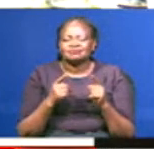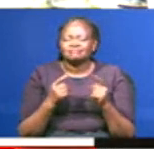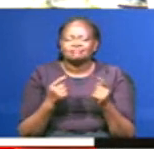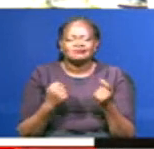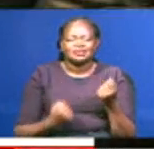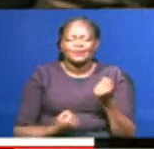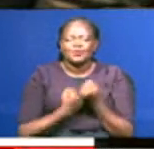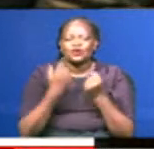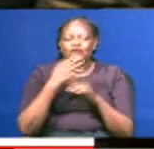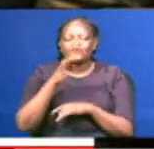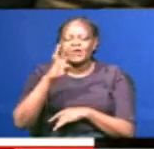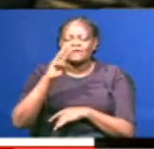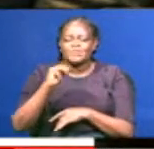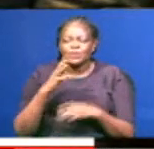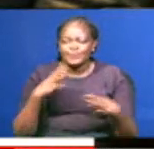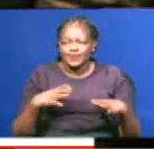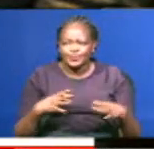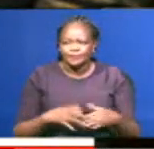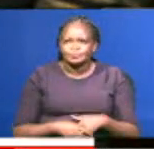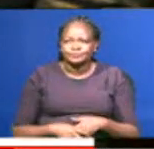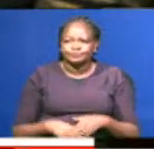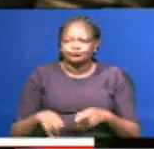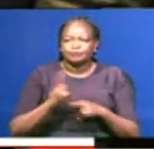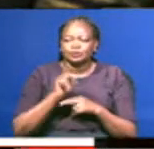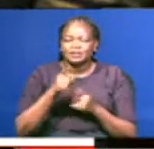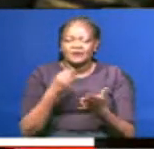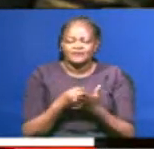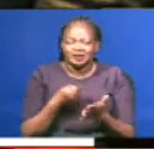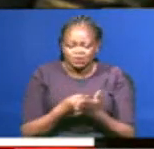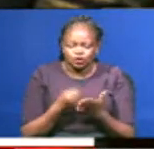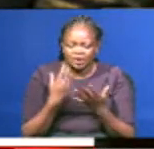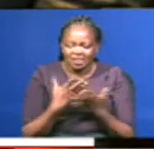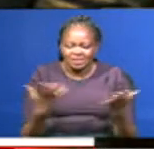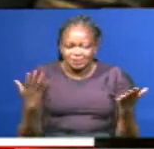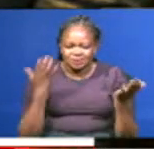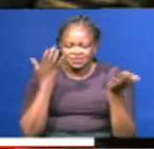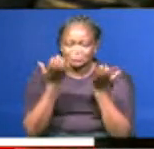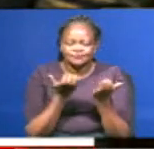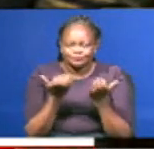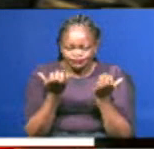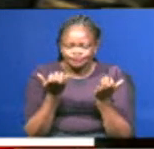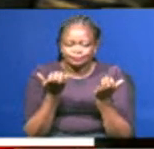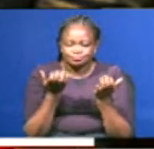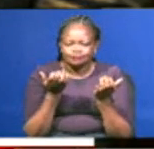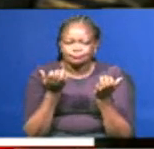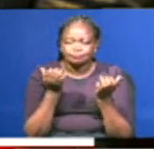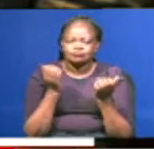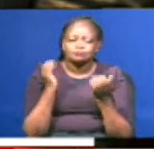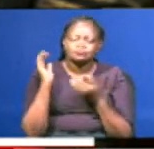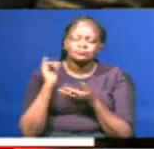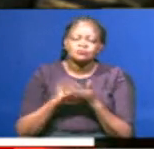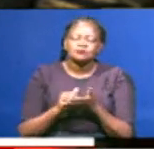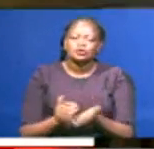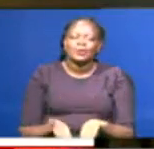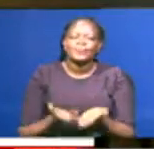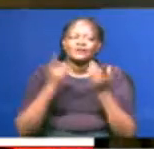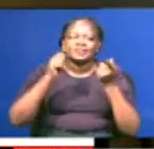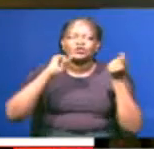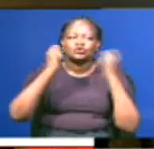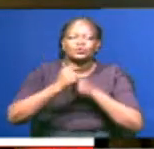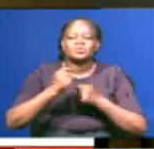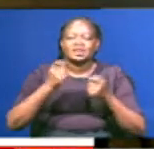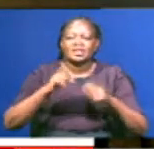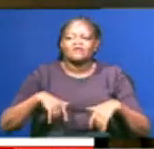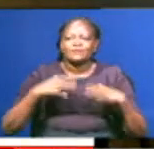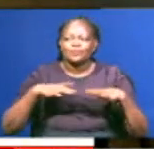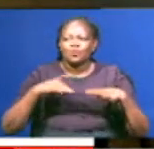million people. By using these financial products and services, it is expected to improve and transform the lives of people living